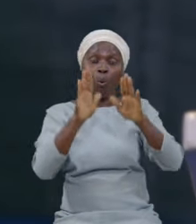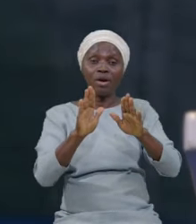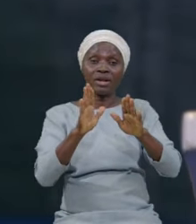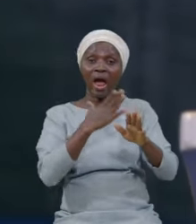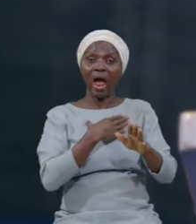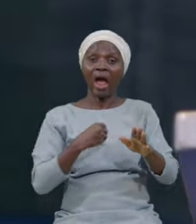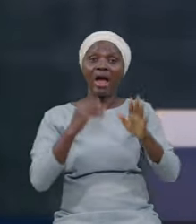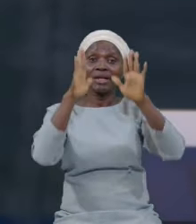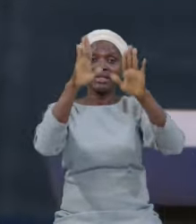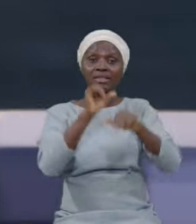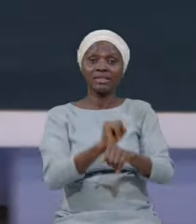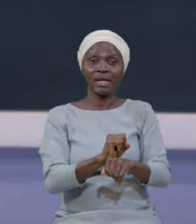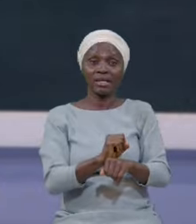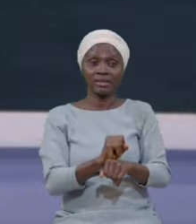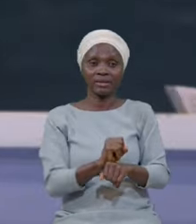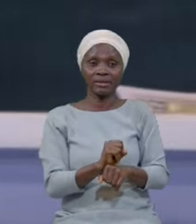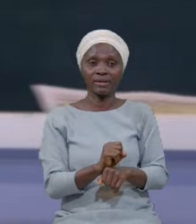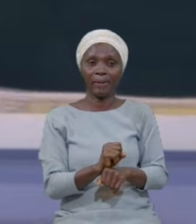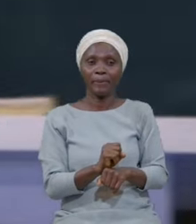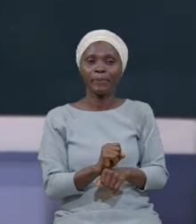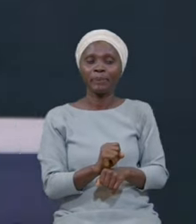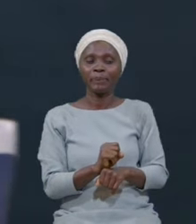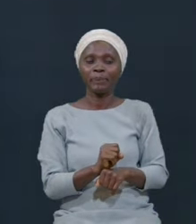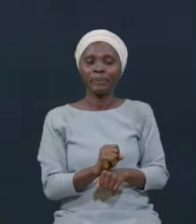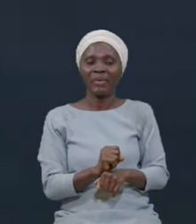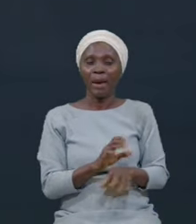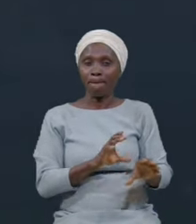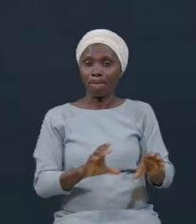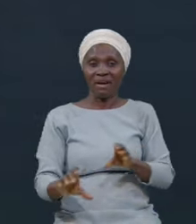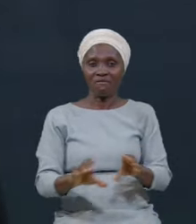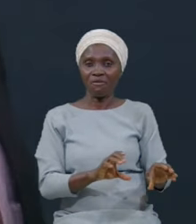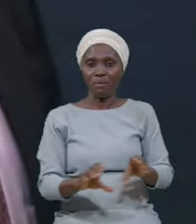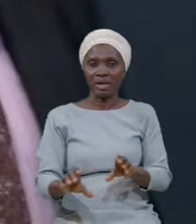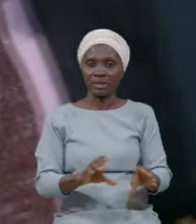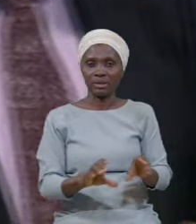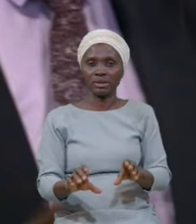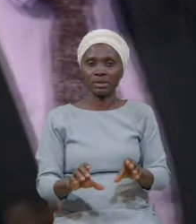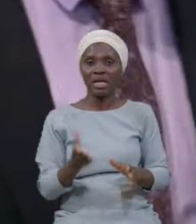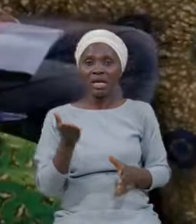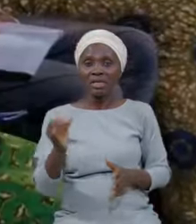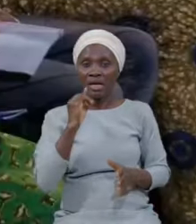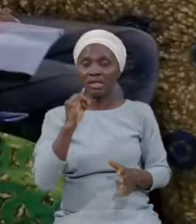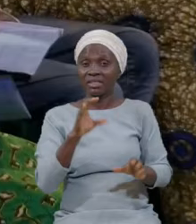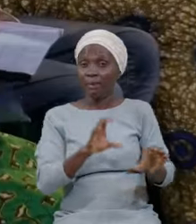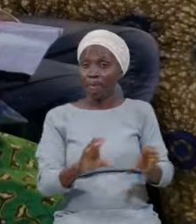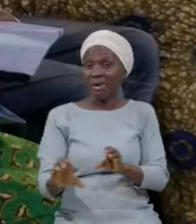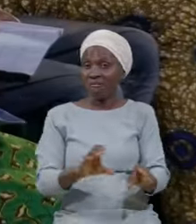tonight. Performance of healing tonight. Performance of wonder signs